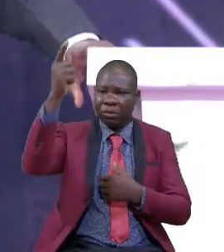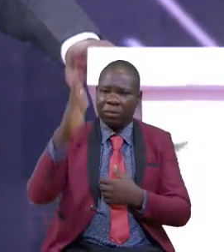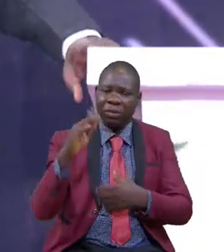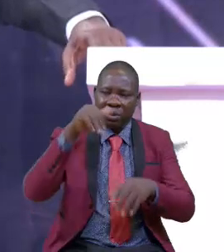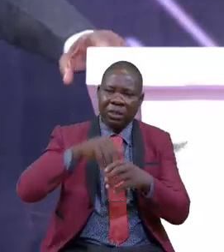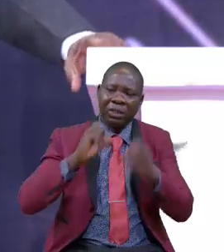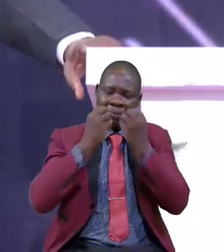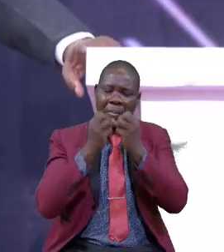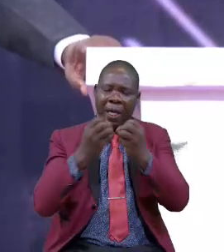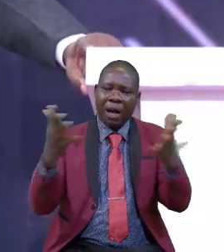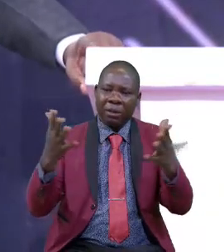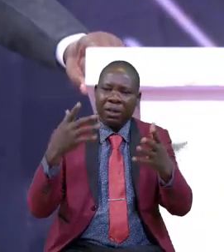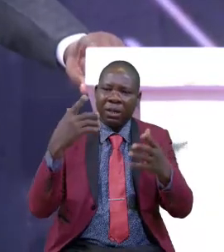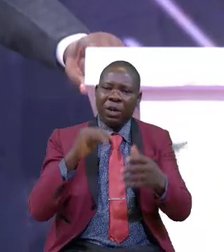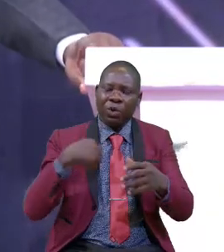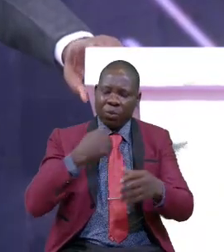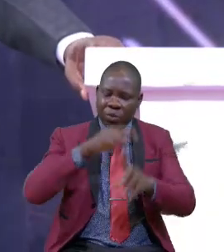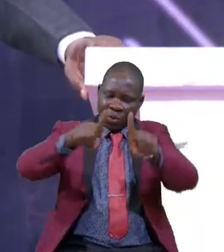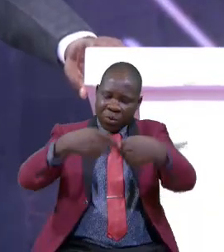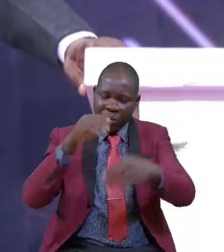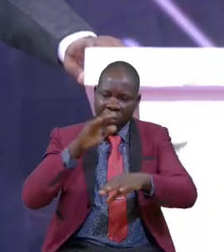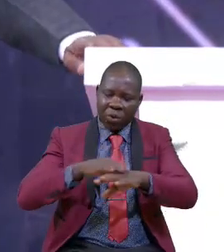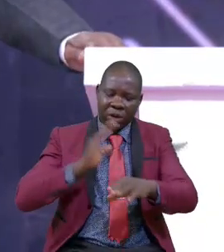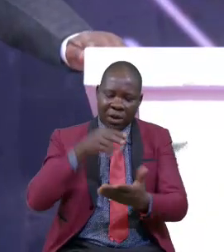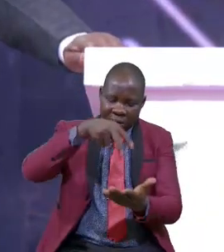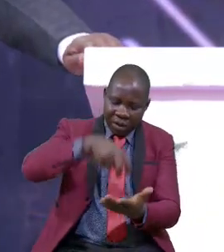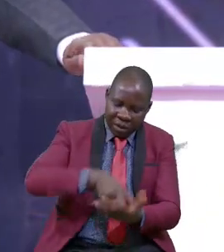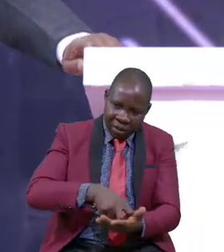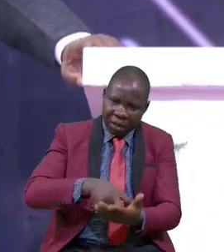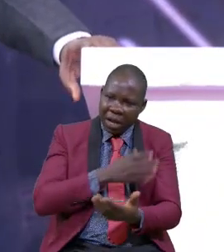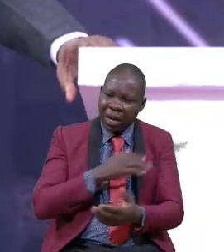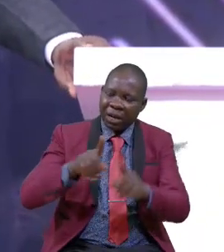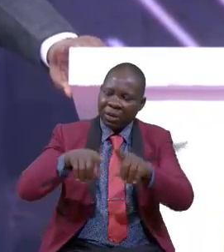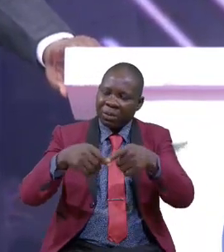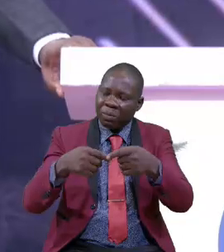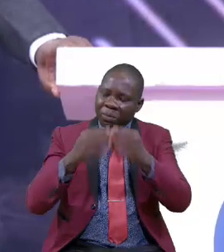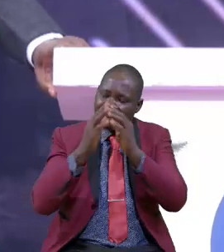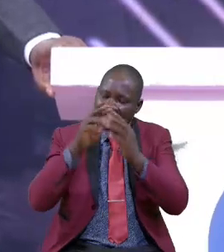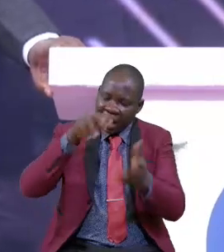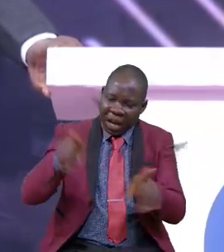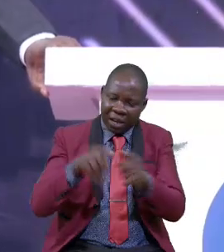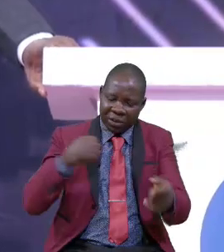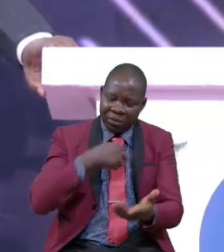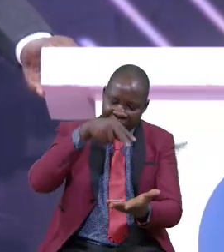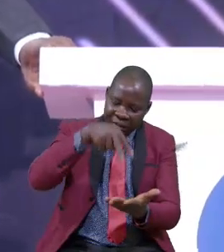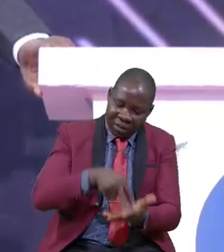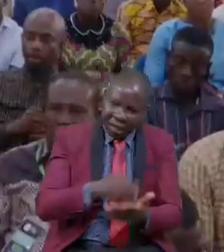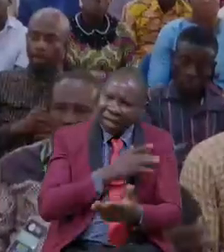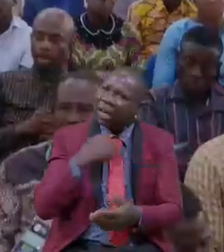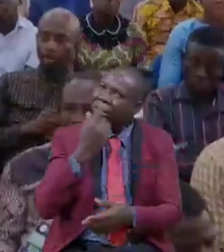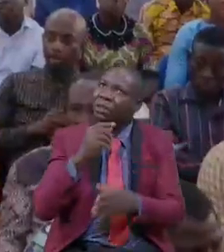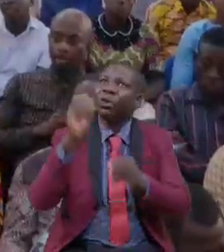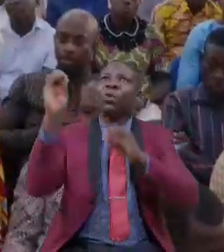we're standing up and we're saying, oh Lord, I got it today. I got it